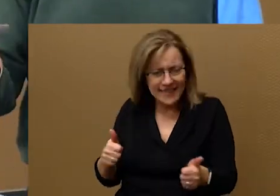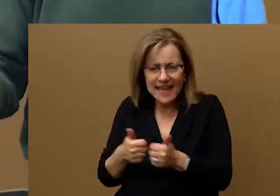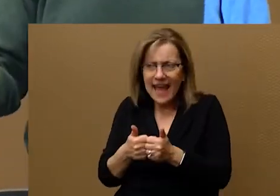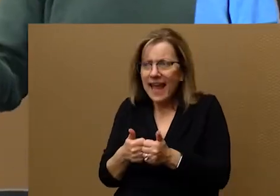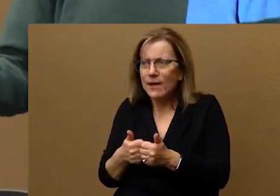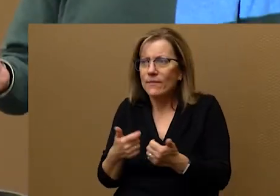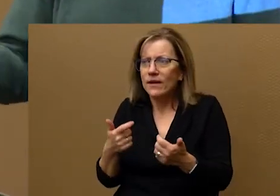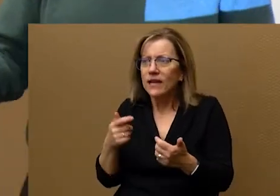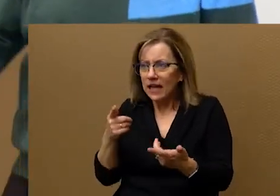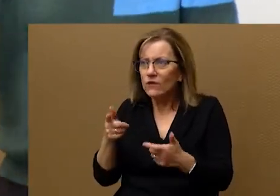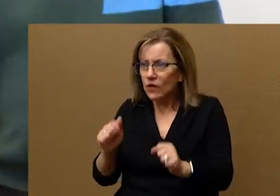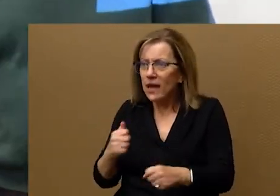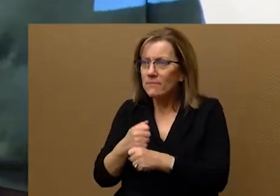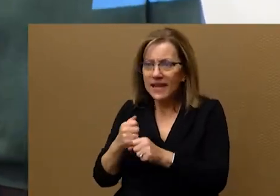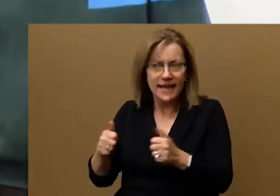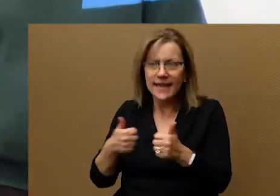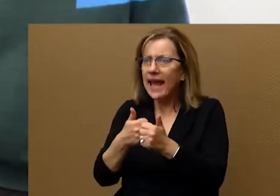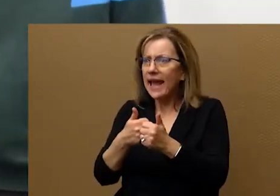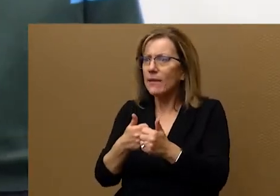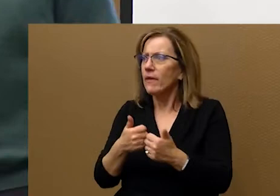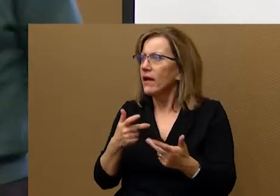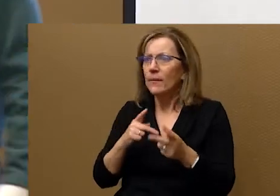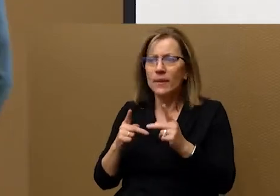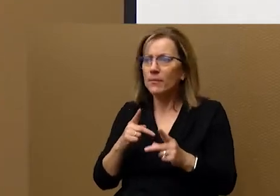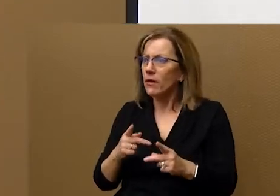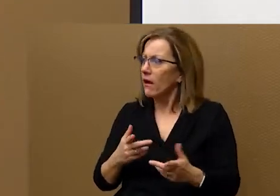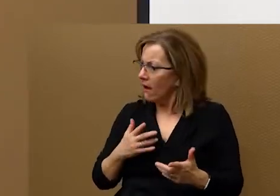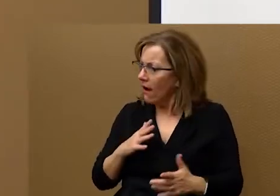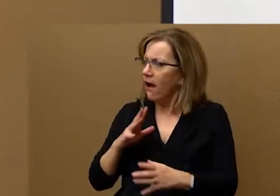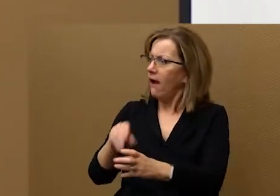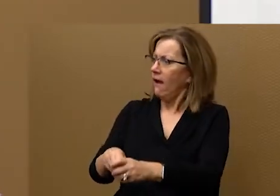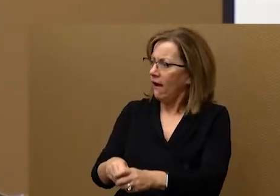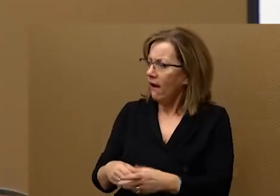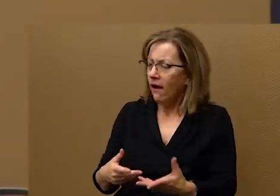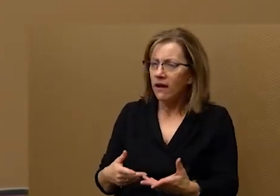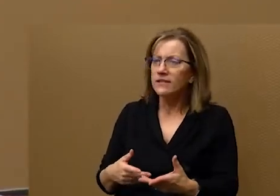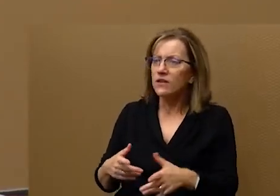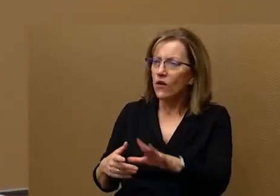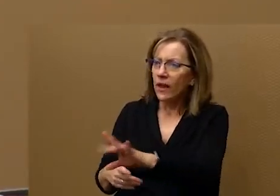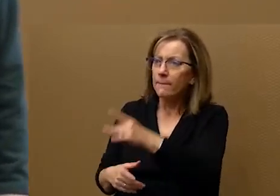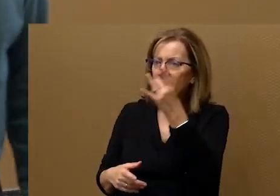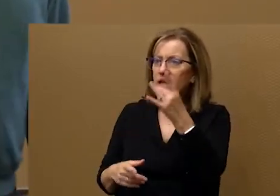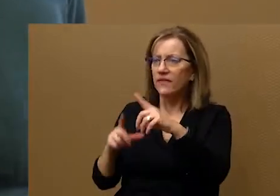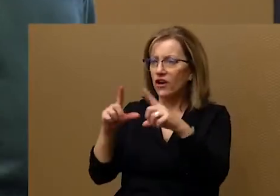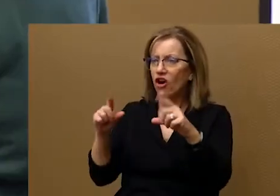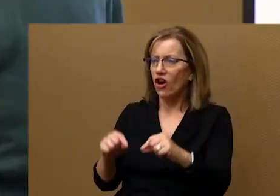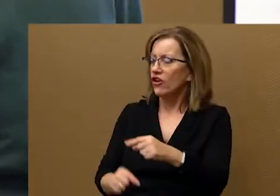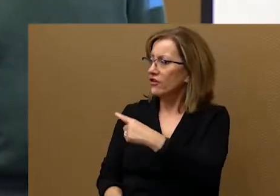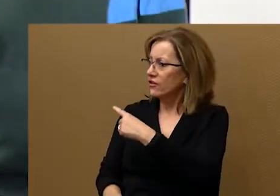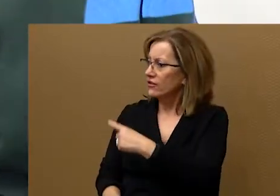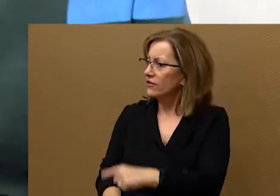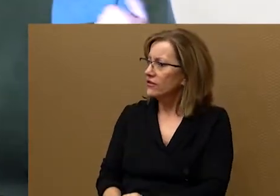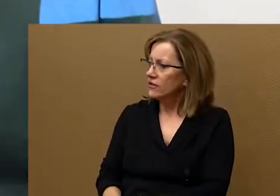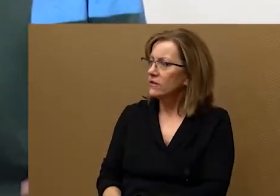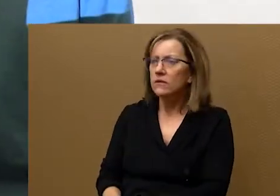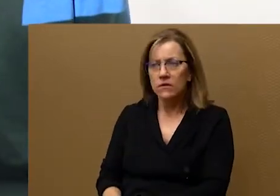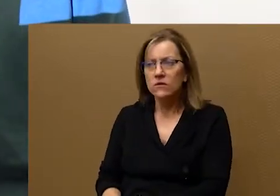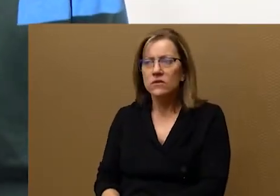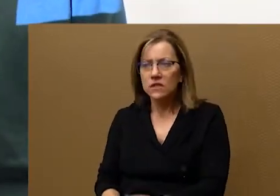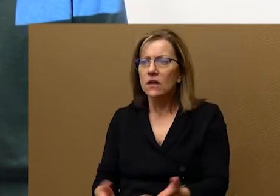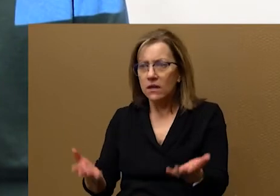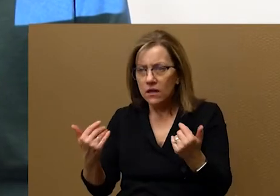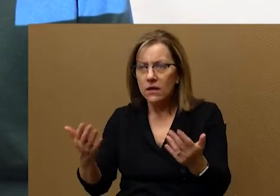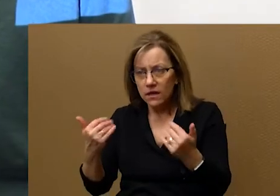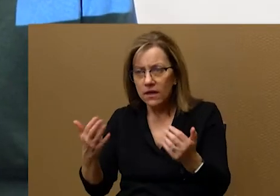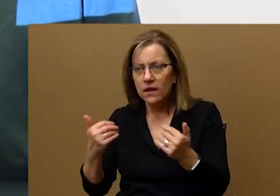anything into a game, people naturally, it's another engagement method. You do it in a game. So they pick this card. And then we say, okay, let's role play